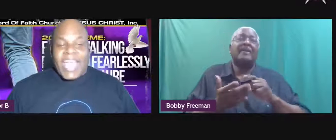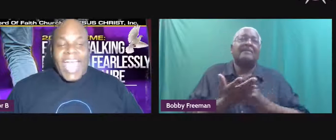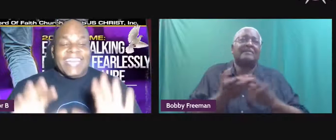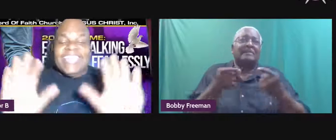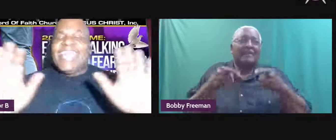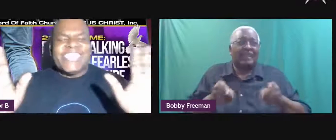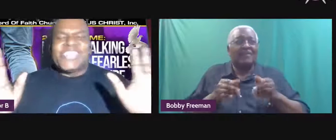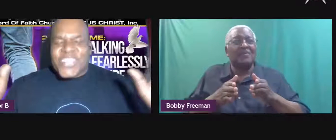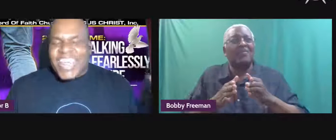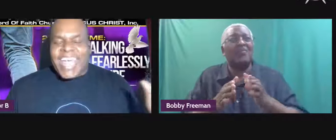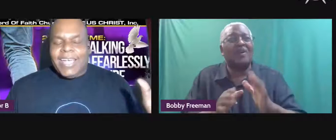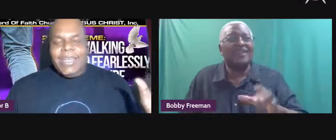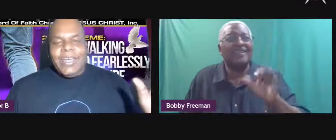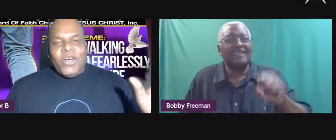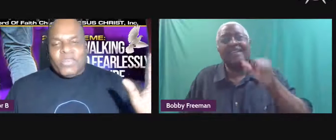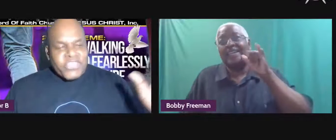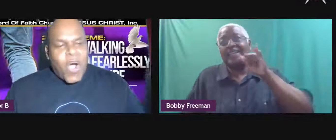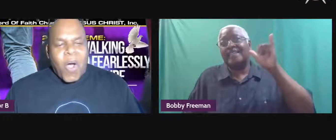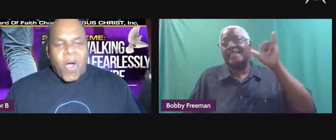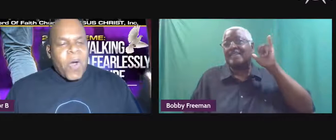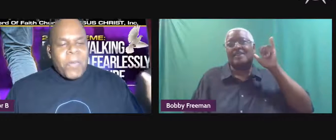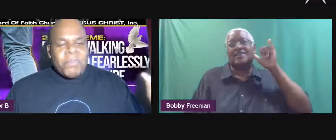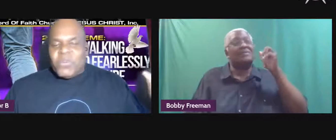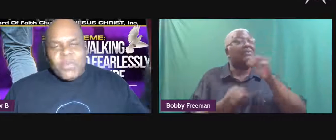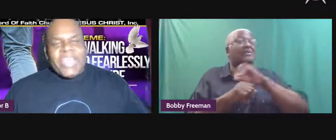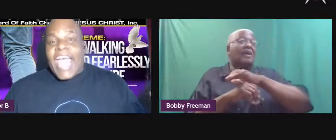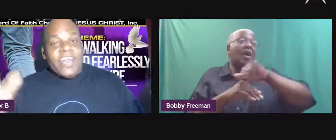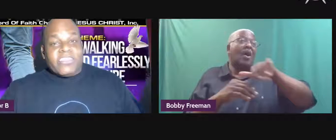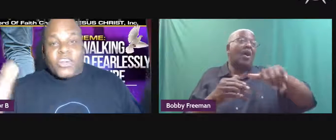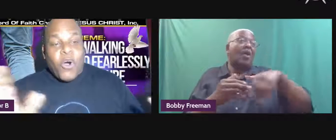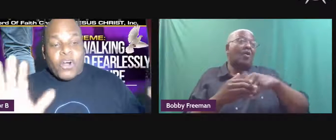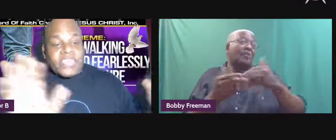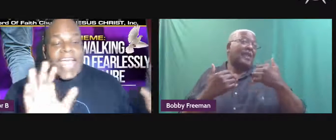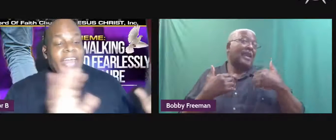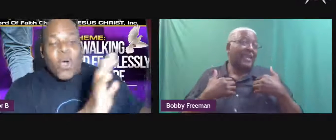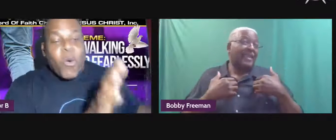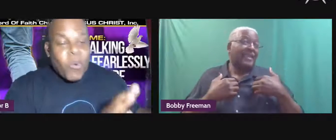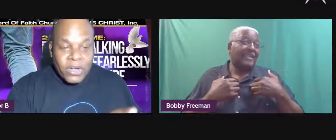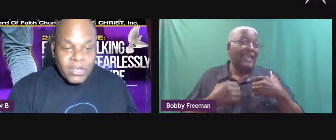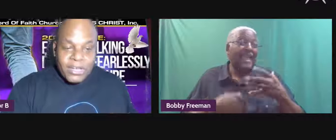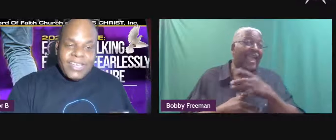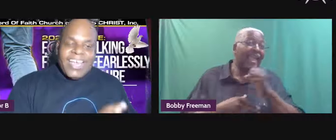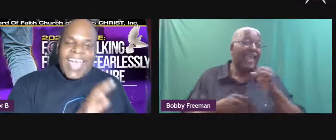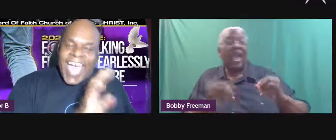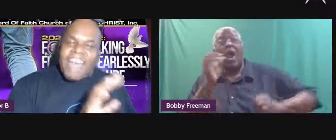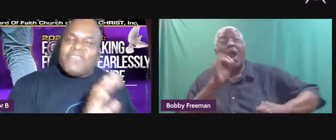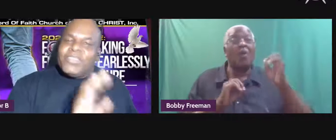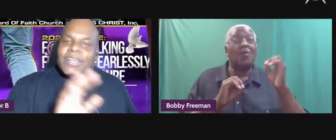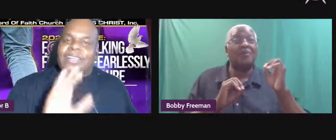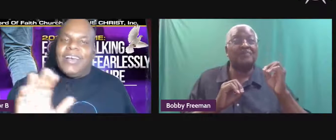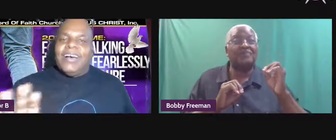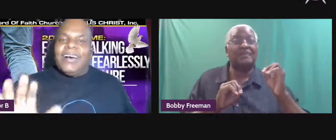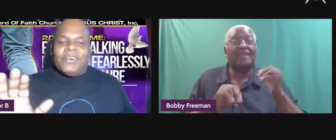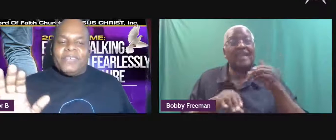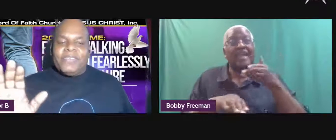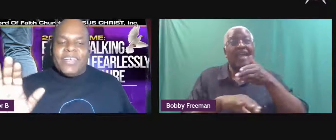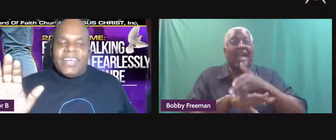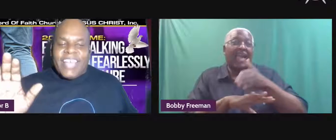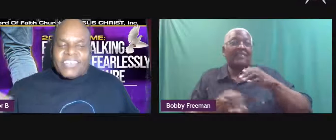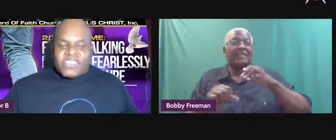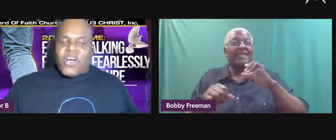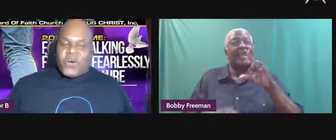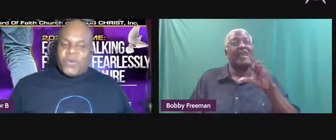along the way. And yesterday was all we had. Here's the chorus. And oh, after the